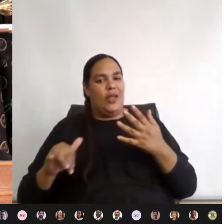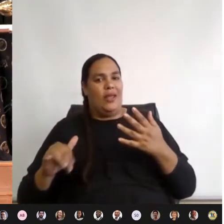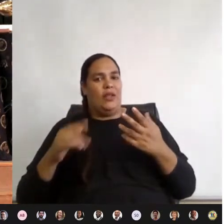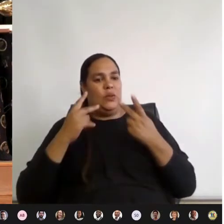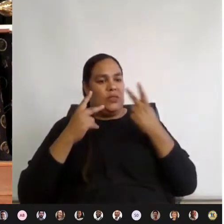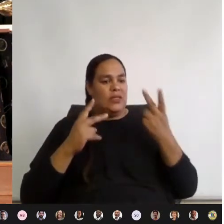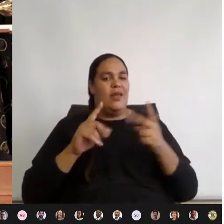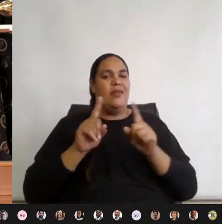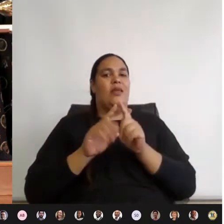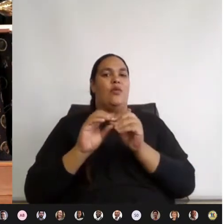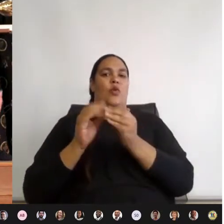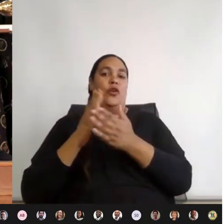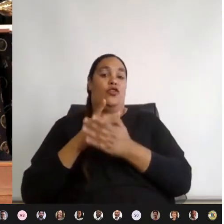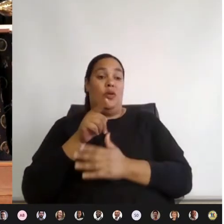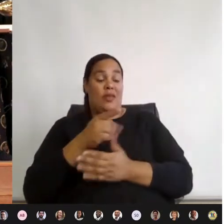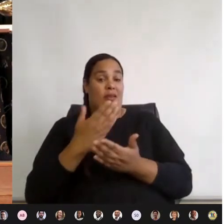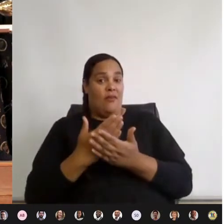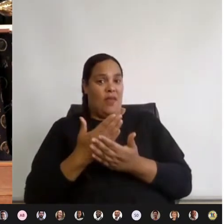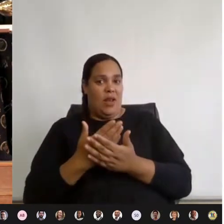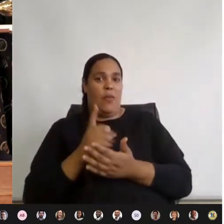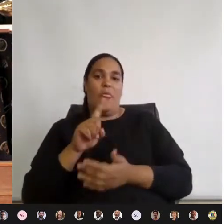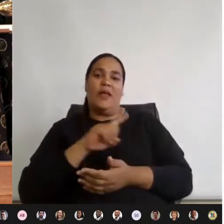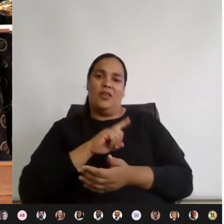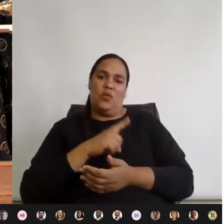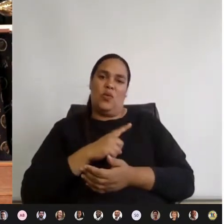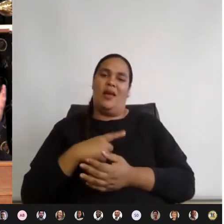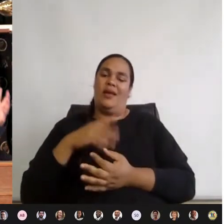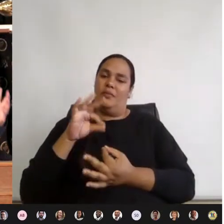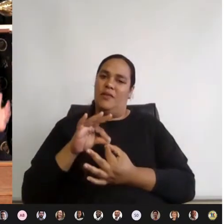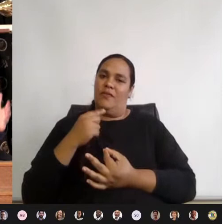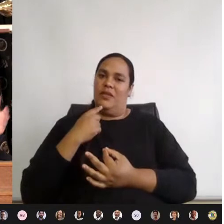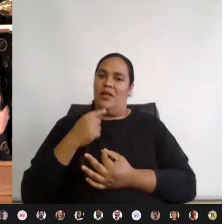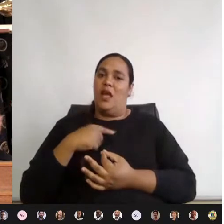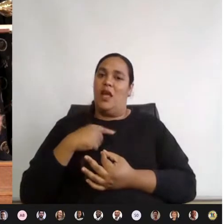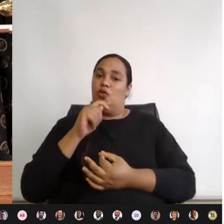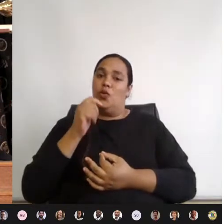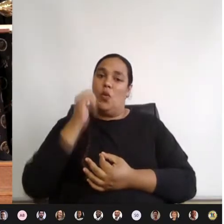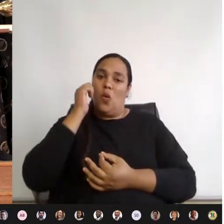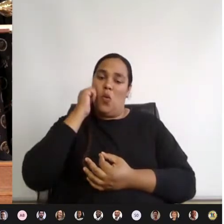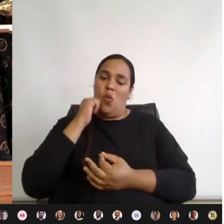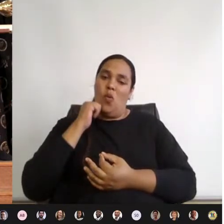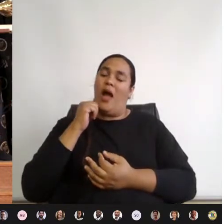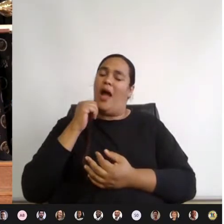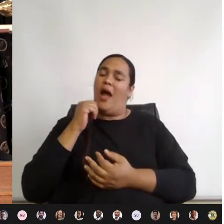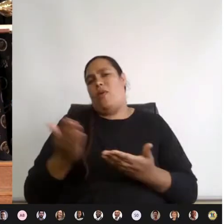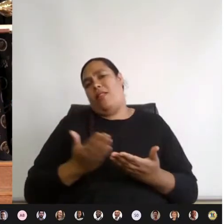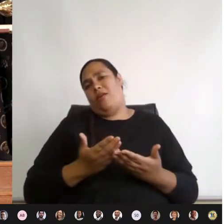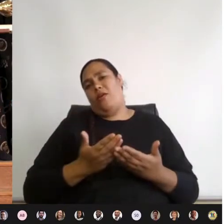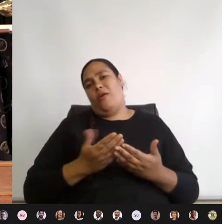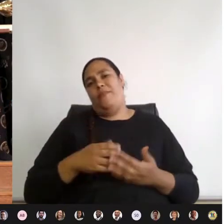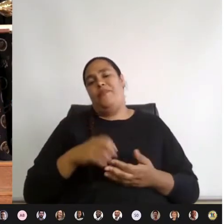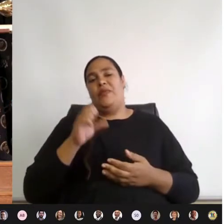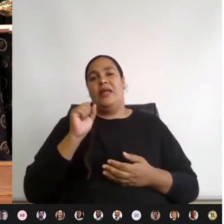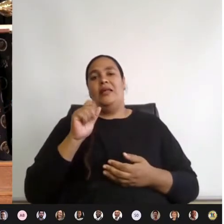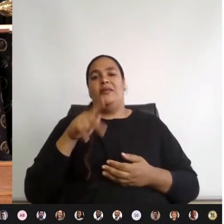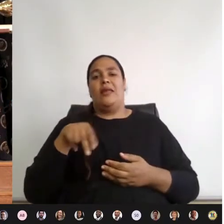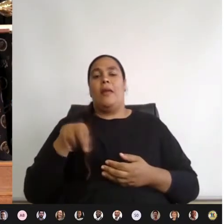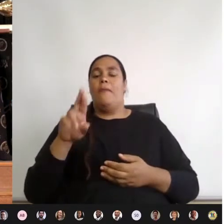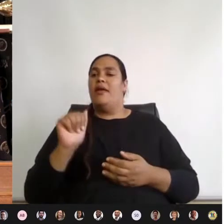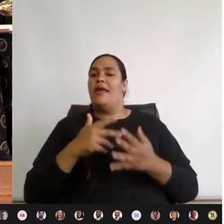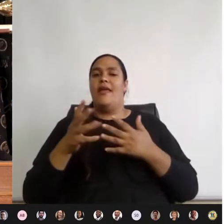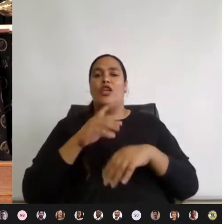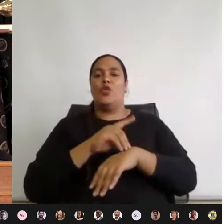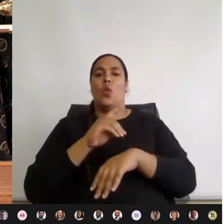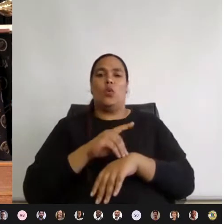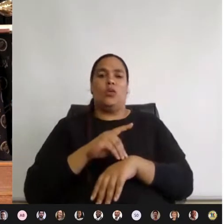make sure that it is available. But that's why I explicitly said I really welcome, first of all, SAPRA's announcement that any doctor in